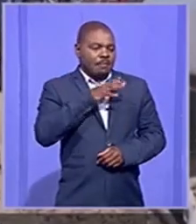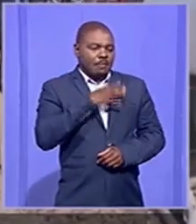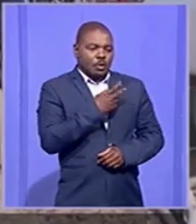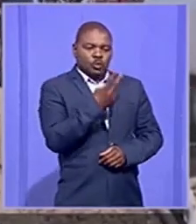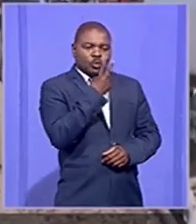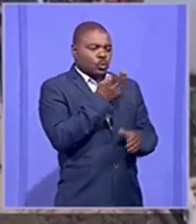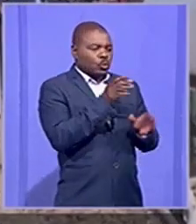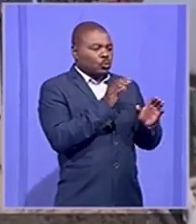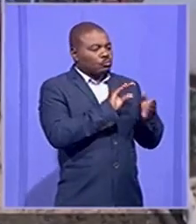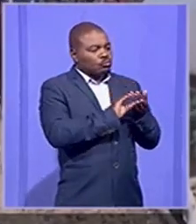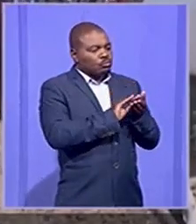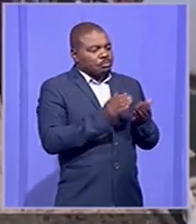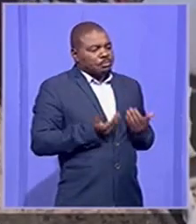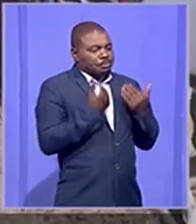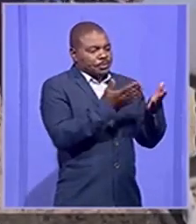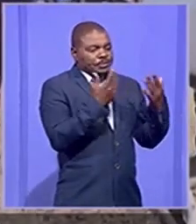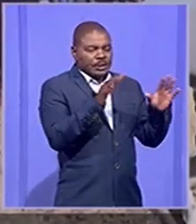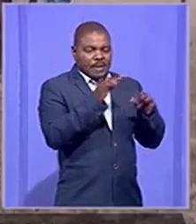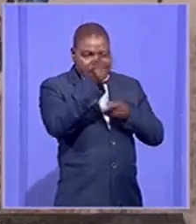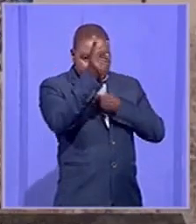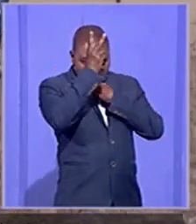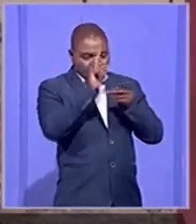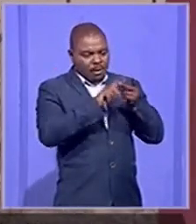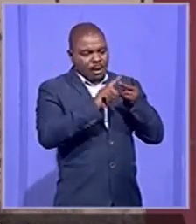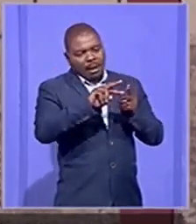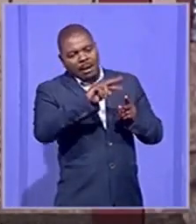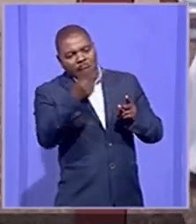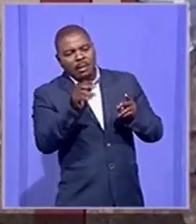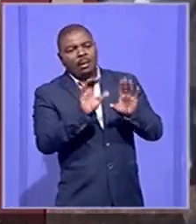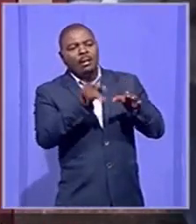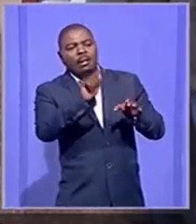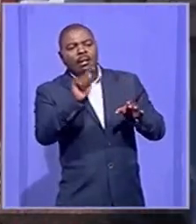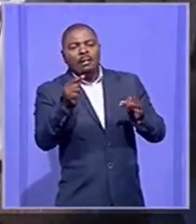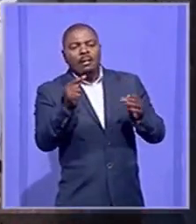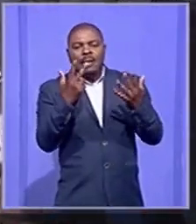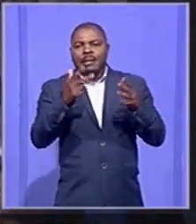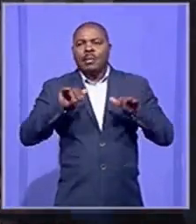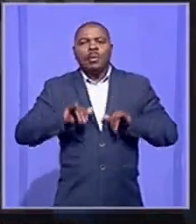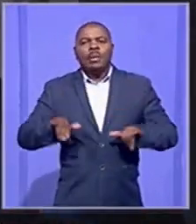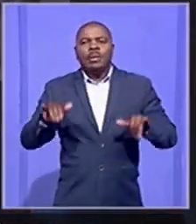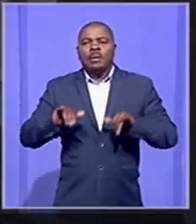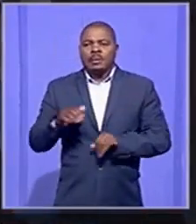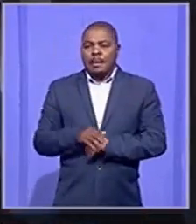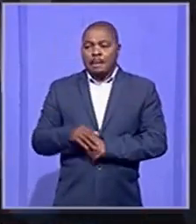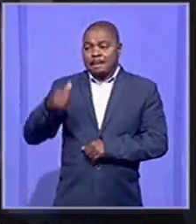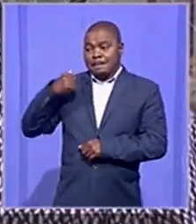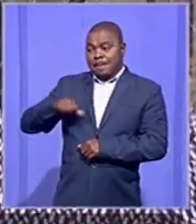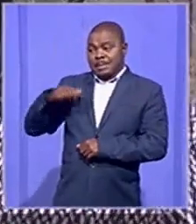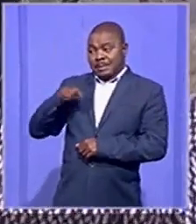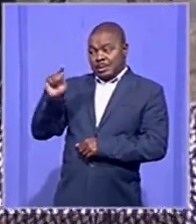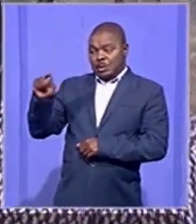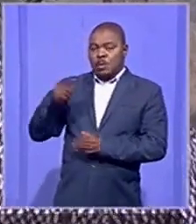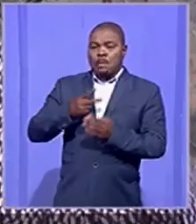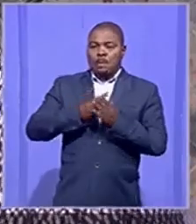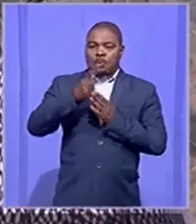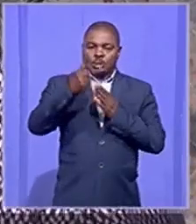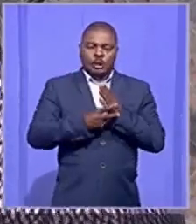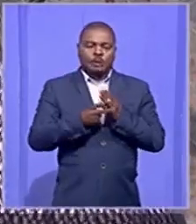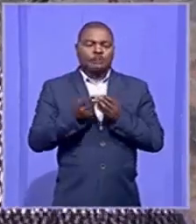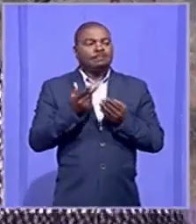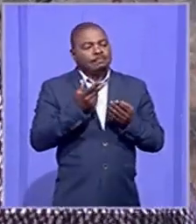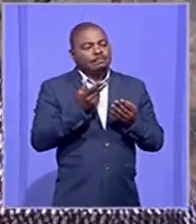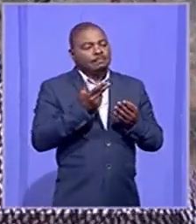ba amogetseng dipudi fa ba bangwe ba le robedi ba santse ba letile. Allocation e masepala a allocated di project tse go ya